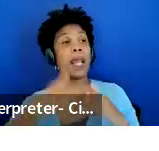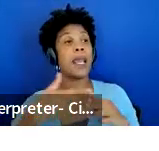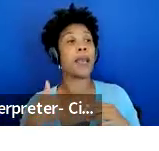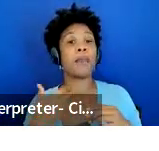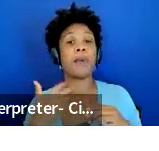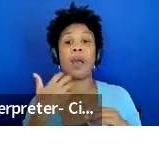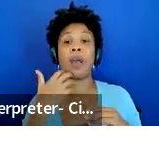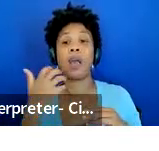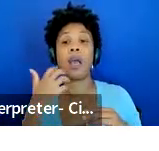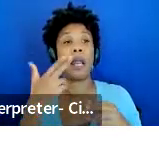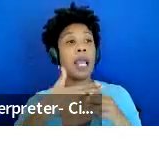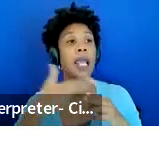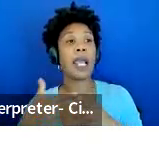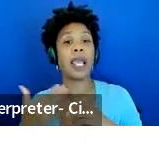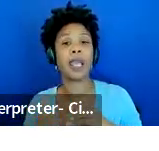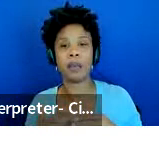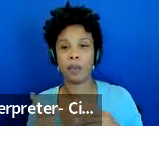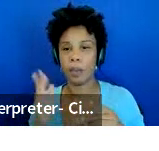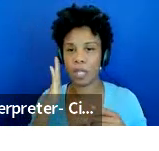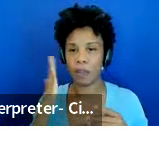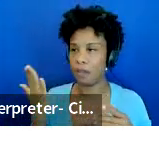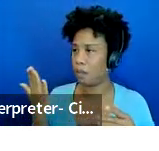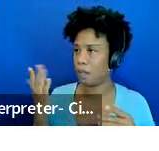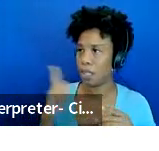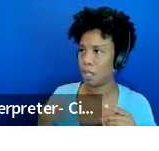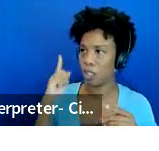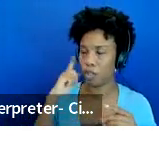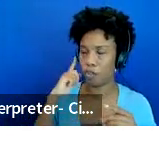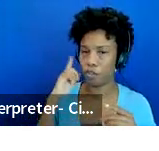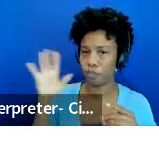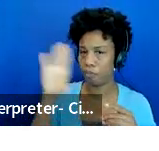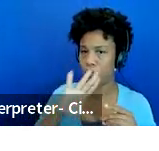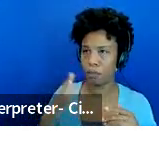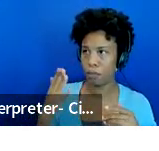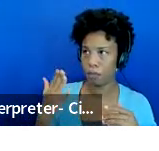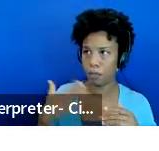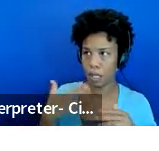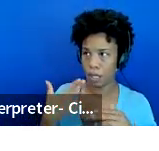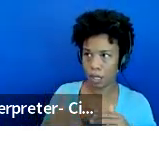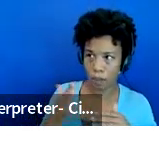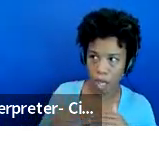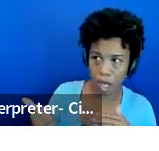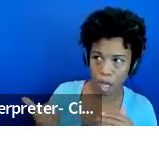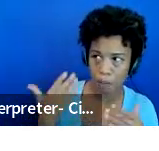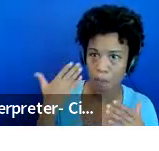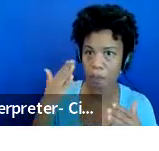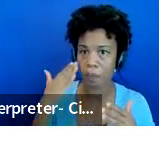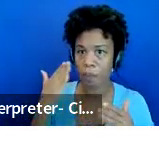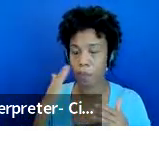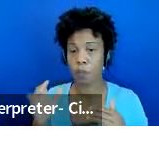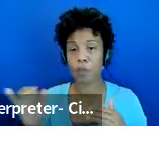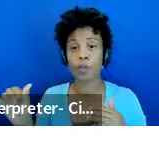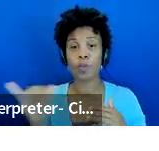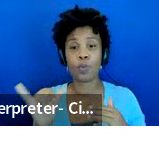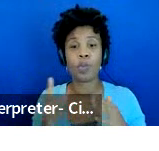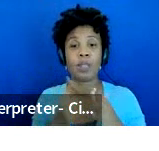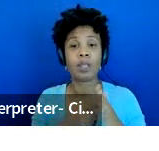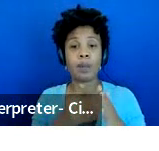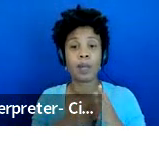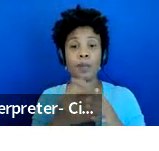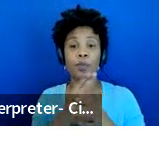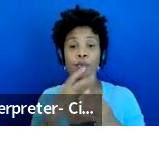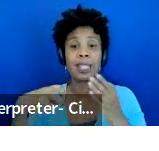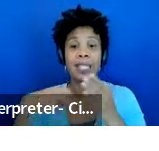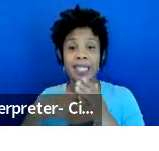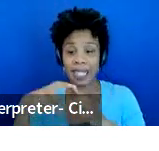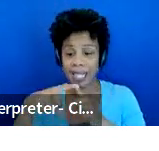affected, and while blind persons and persons with visual limitations were affected when a ticketing system was used. And what happened in both cases